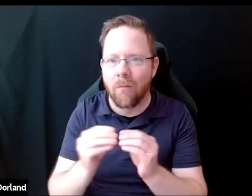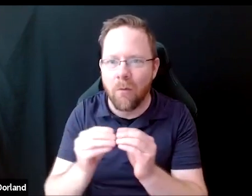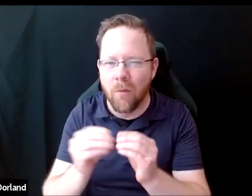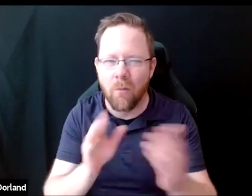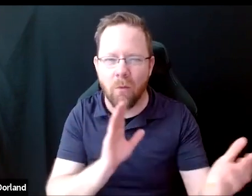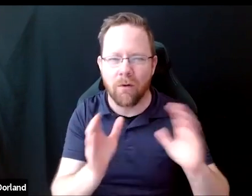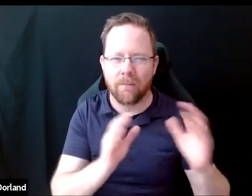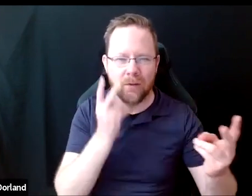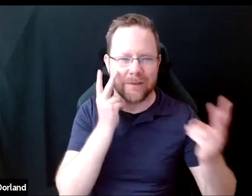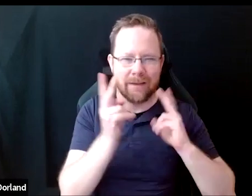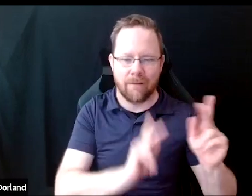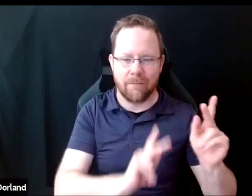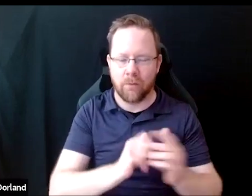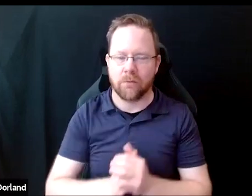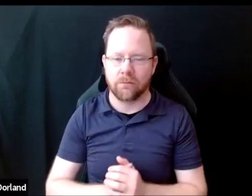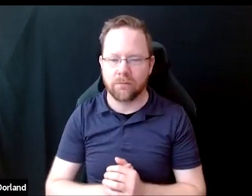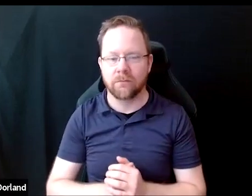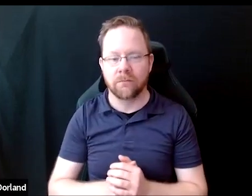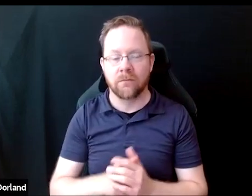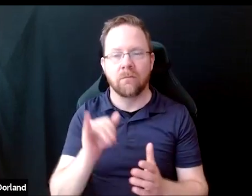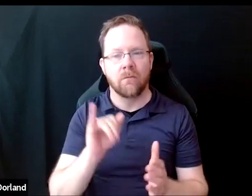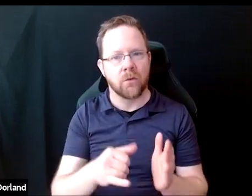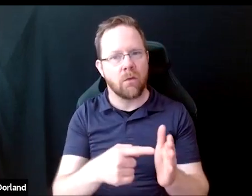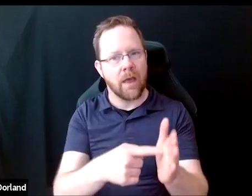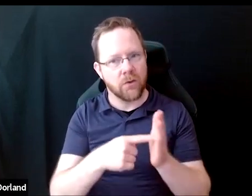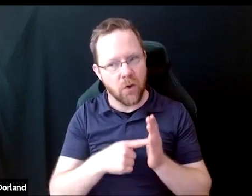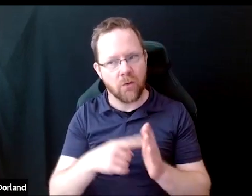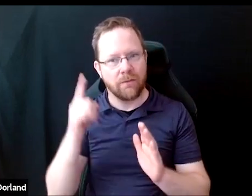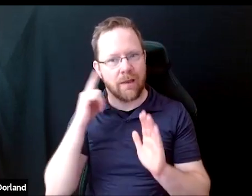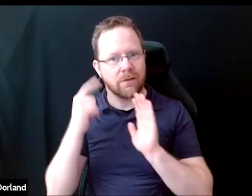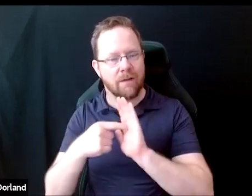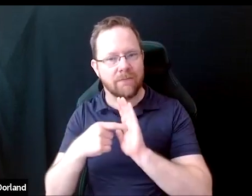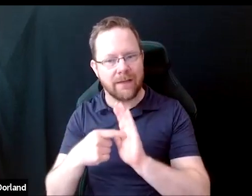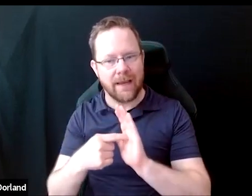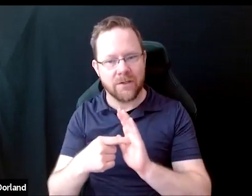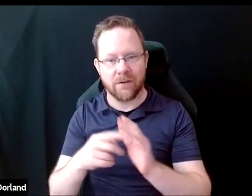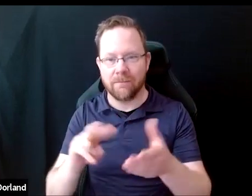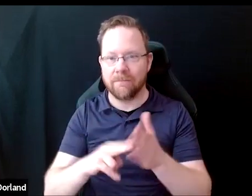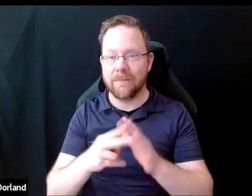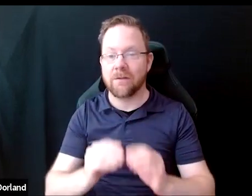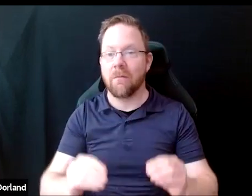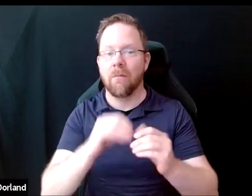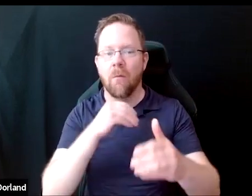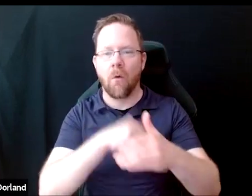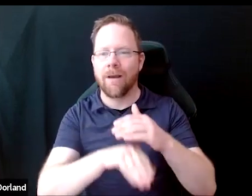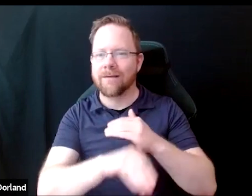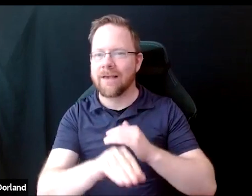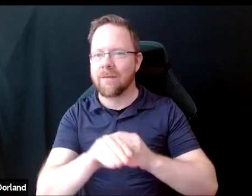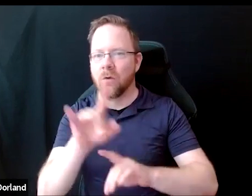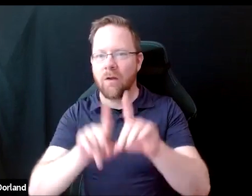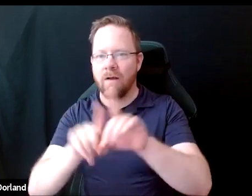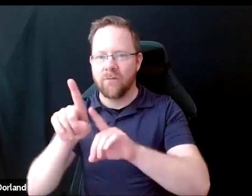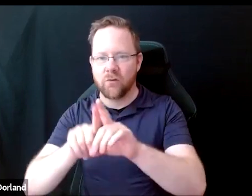counterparts. This is an indication to us that sonification increases the accessibility of astronomy